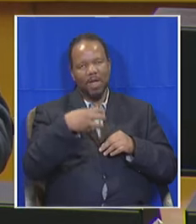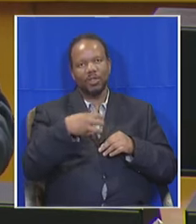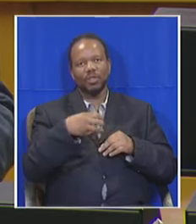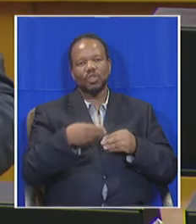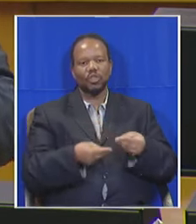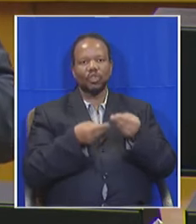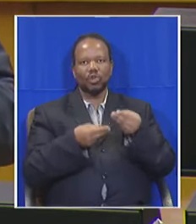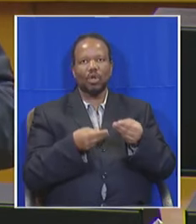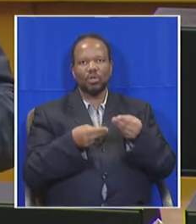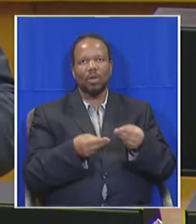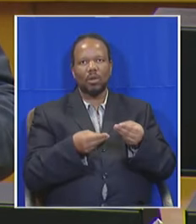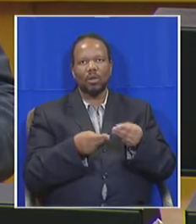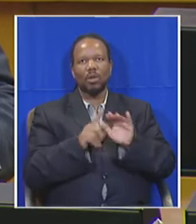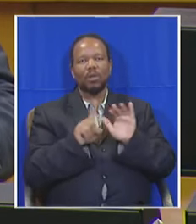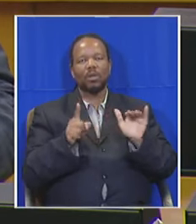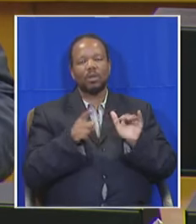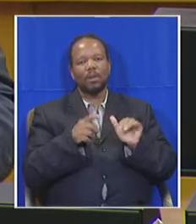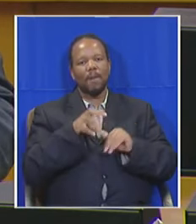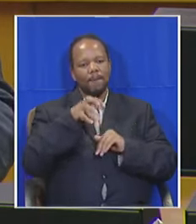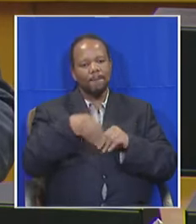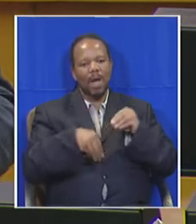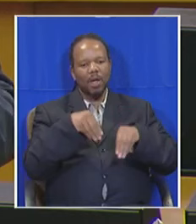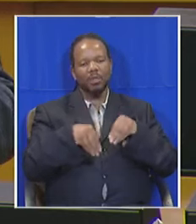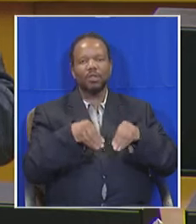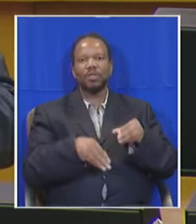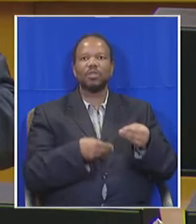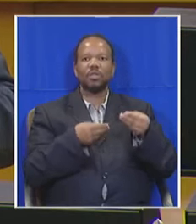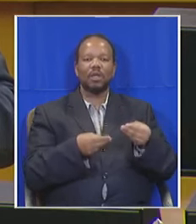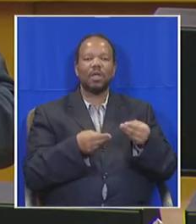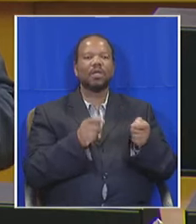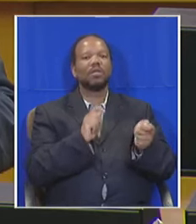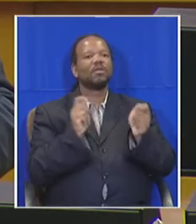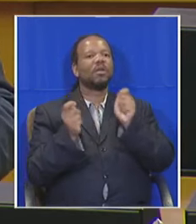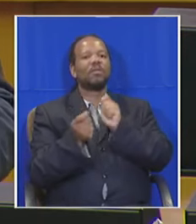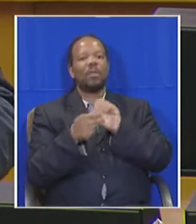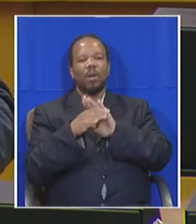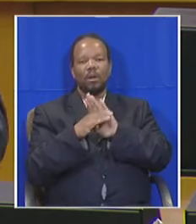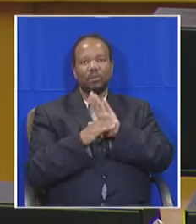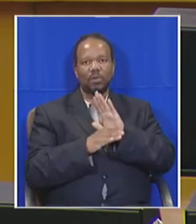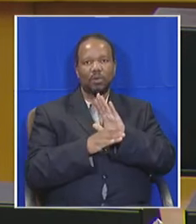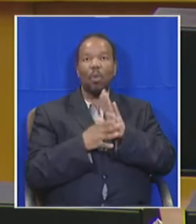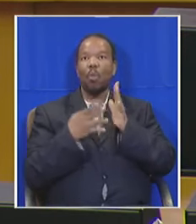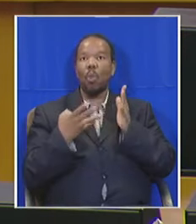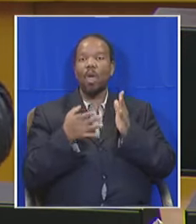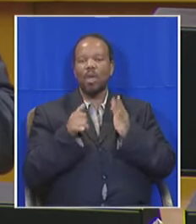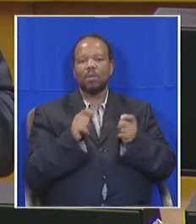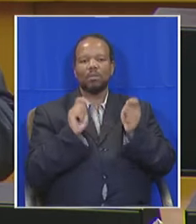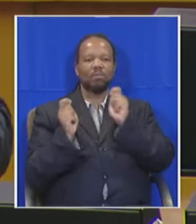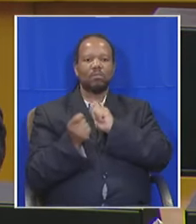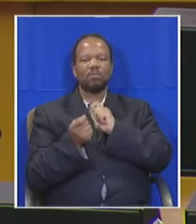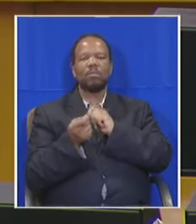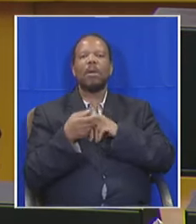must be noted that the mining charter is the transformation agenda of the country in the mining industry. And what we need